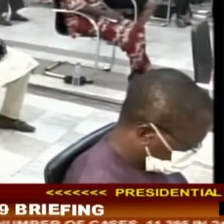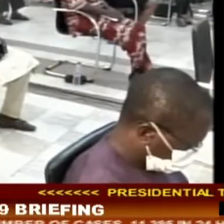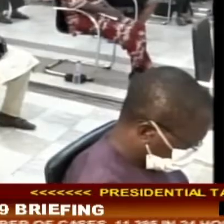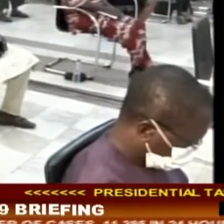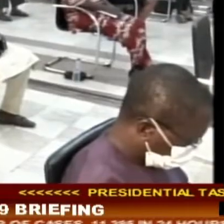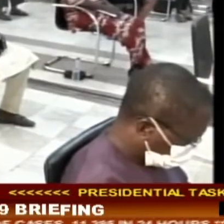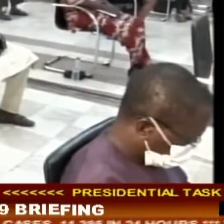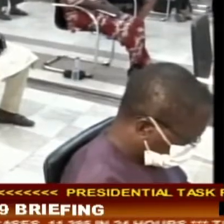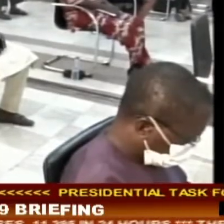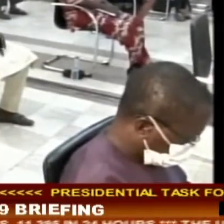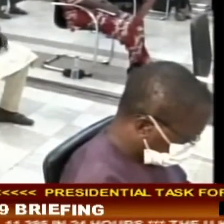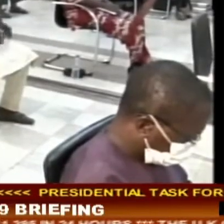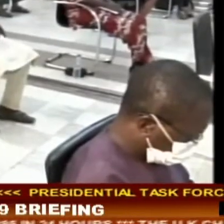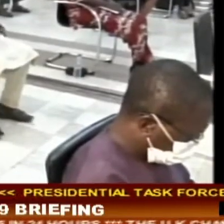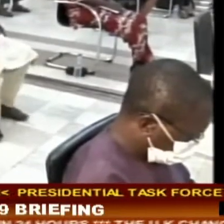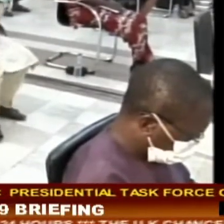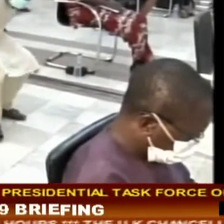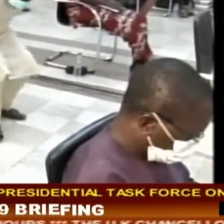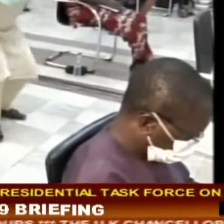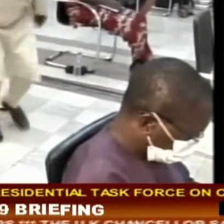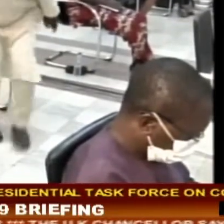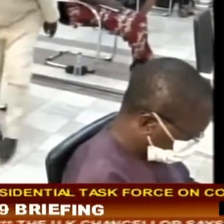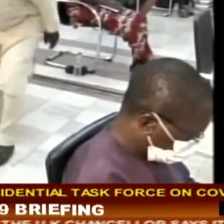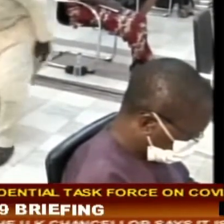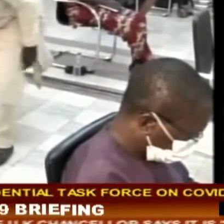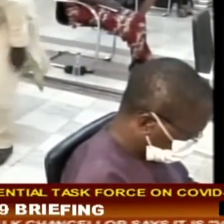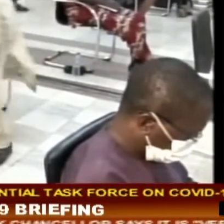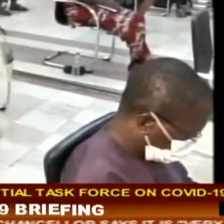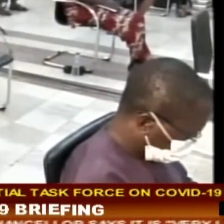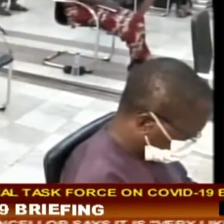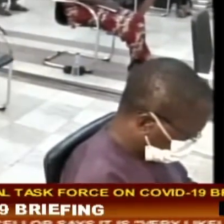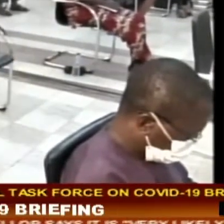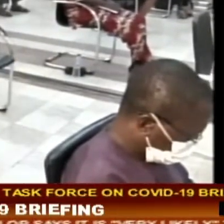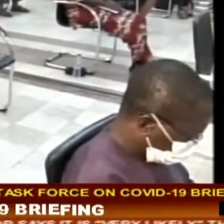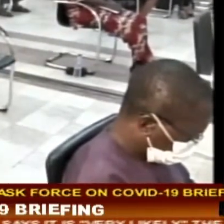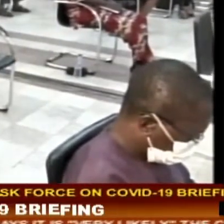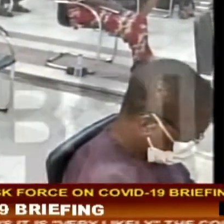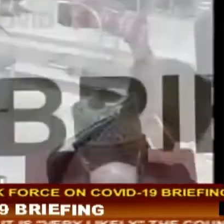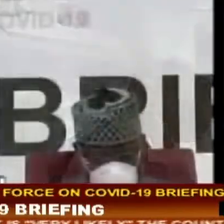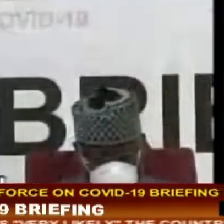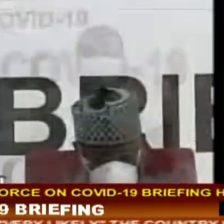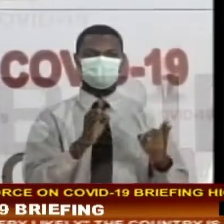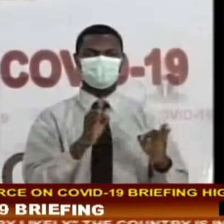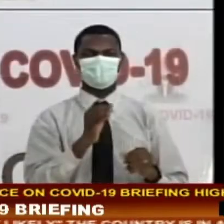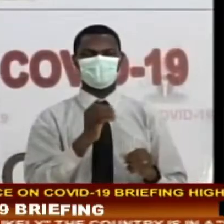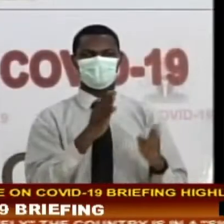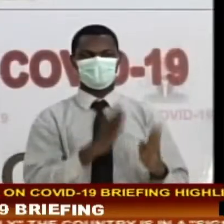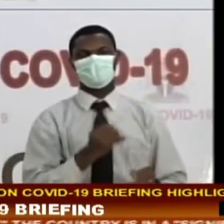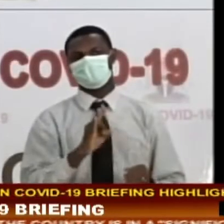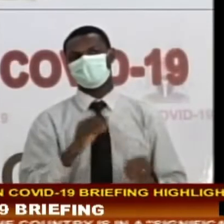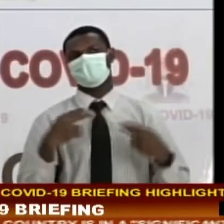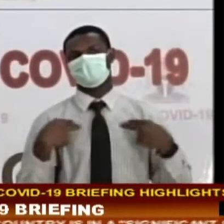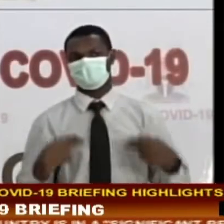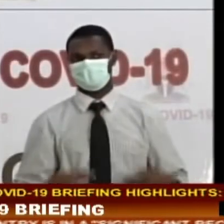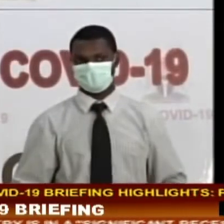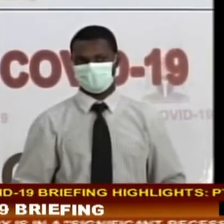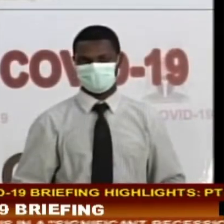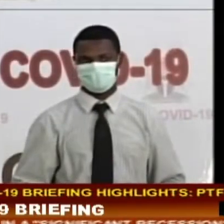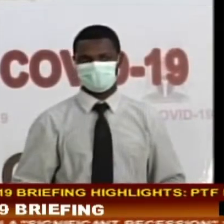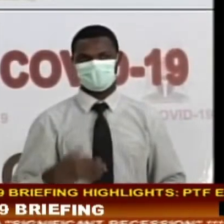important work The Honorable Ministers of Health are doing in terms of re-energizing the rest of the health